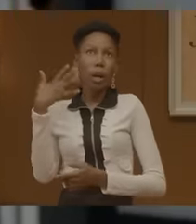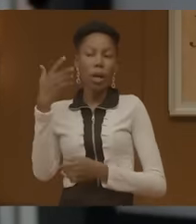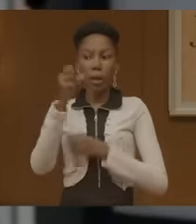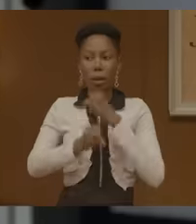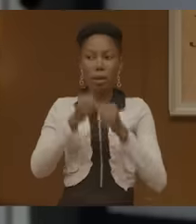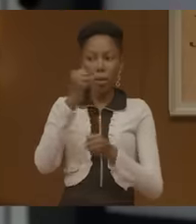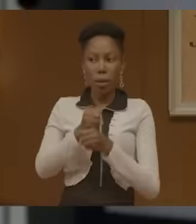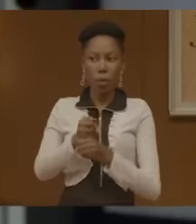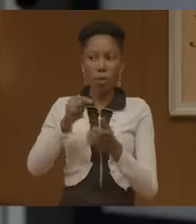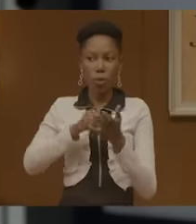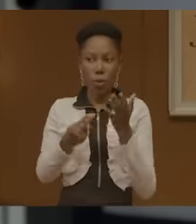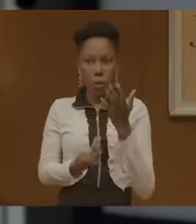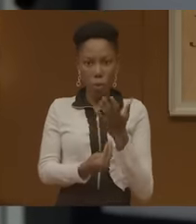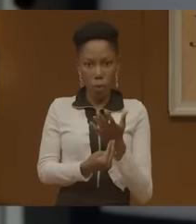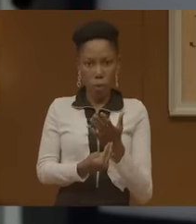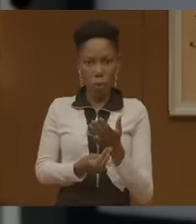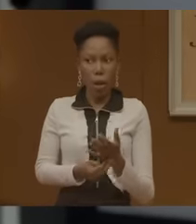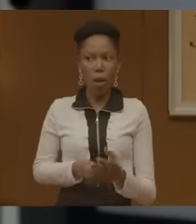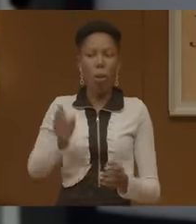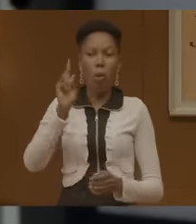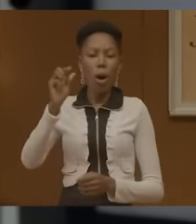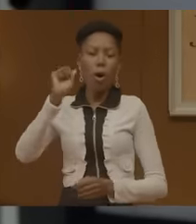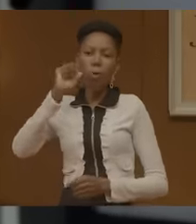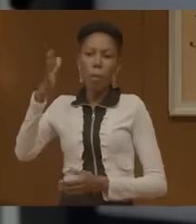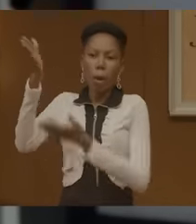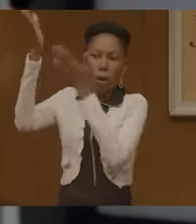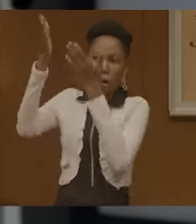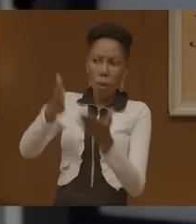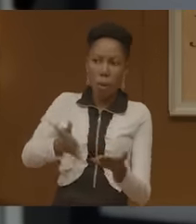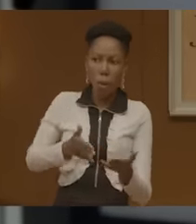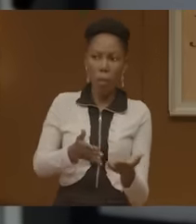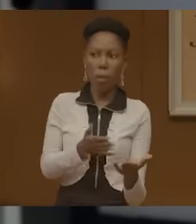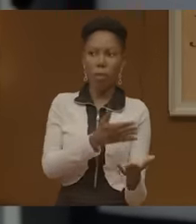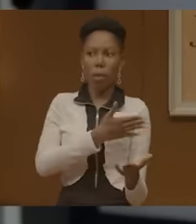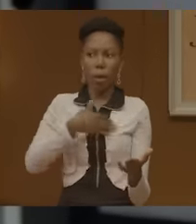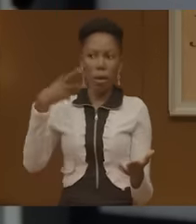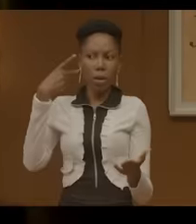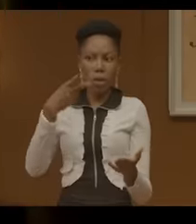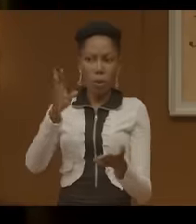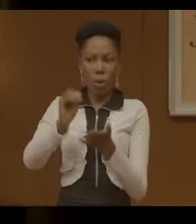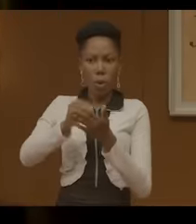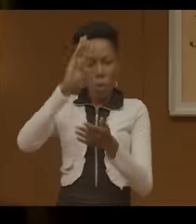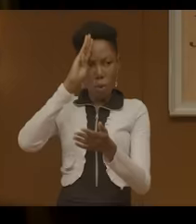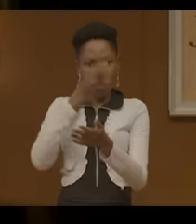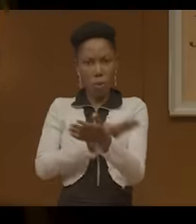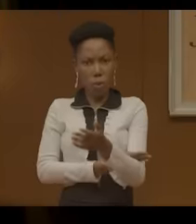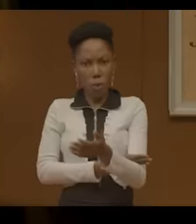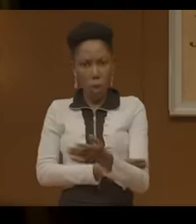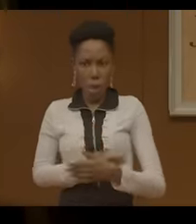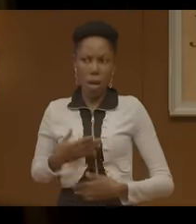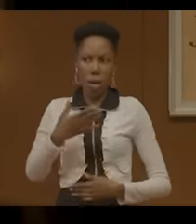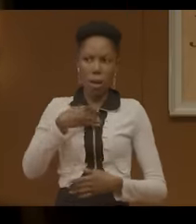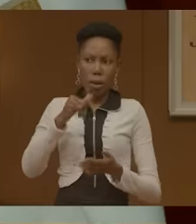November 13th, that one woman brought him to me. That she has been seeing this boy sleeping around, doing all sort of